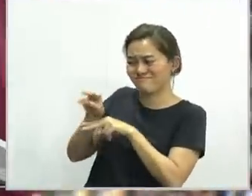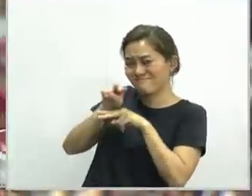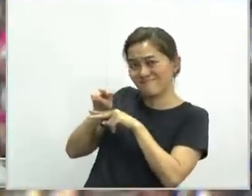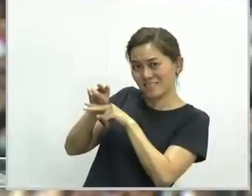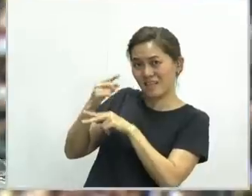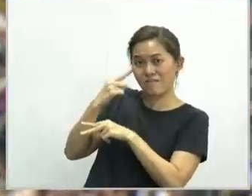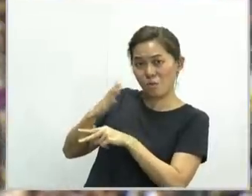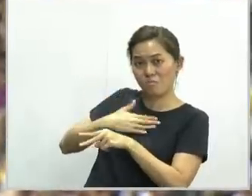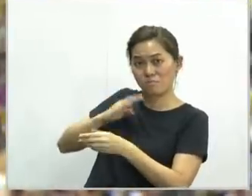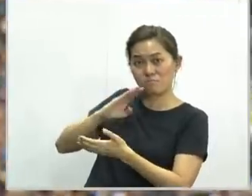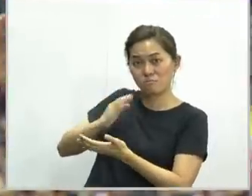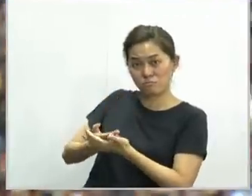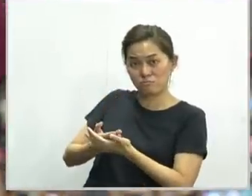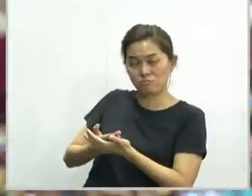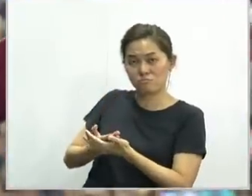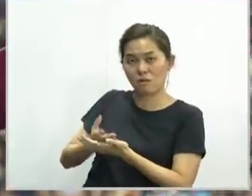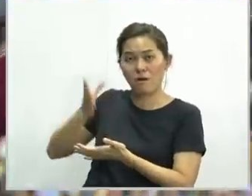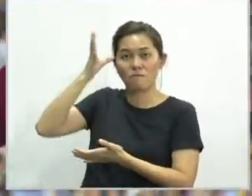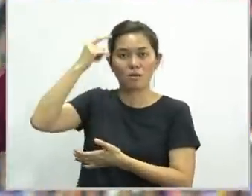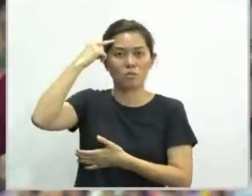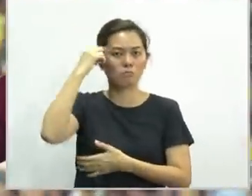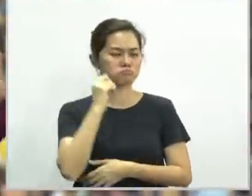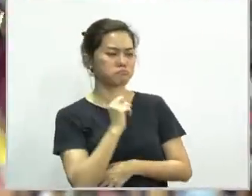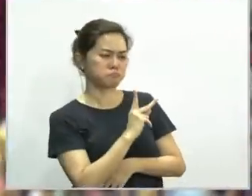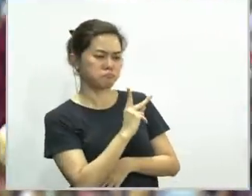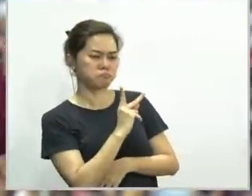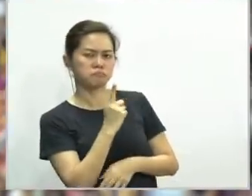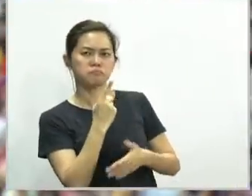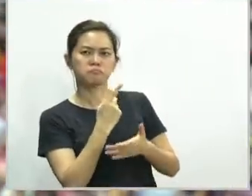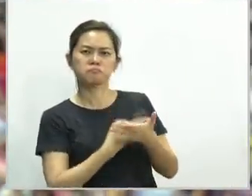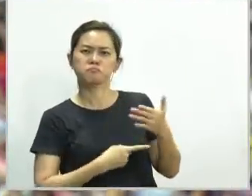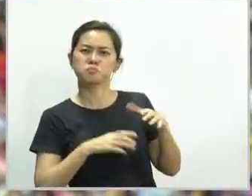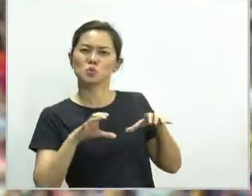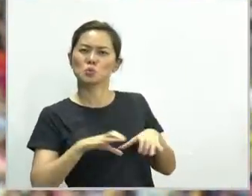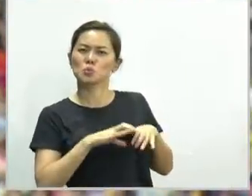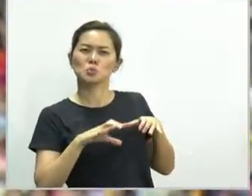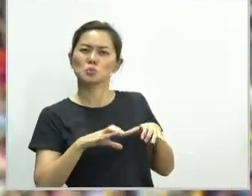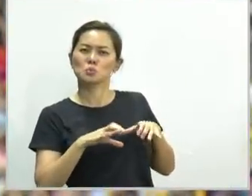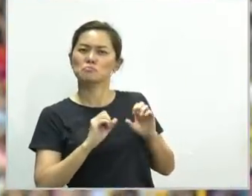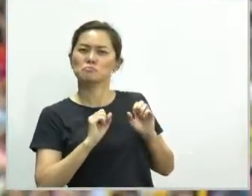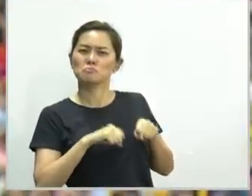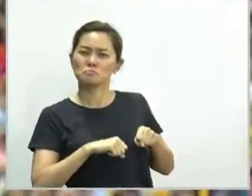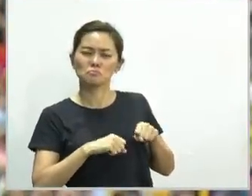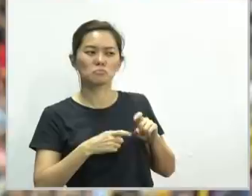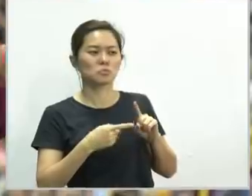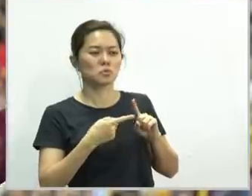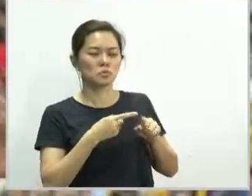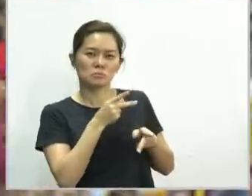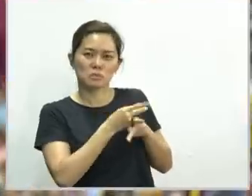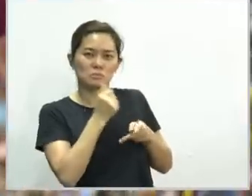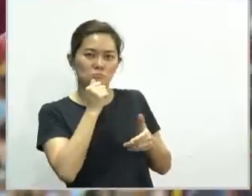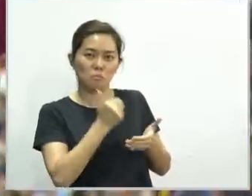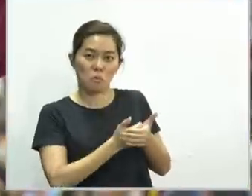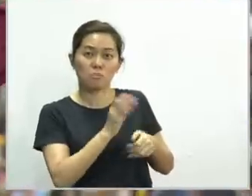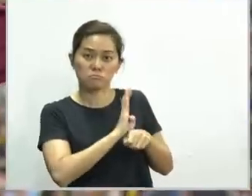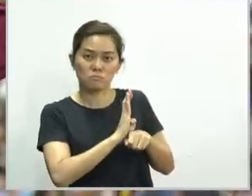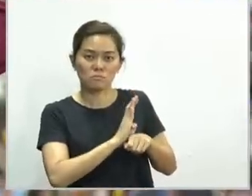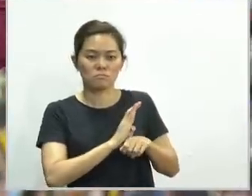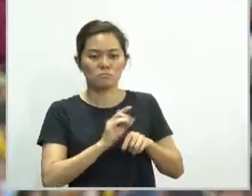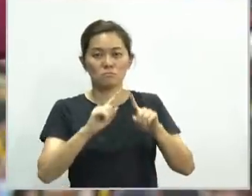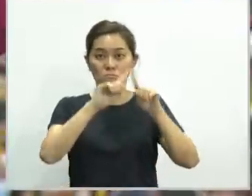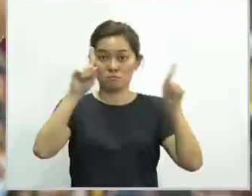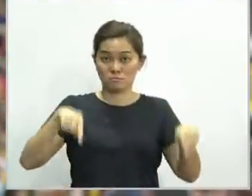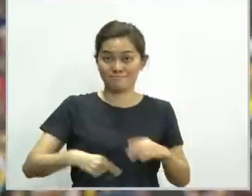okay. He thought, what could he do to occupy his daughter? He's flicking through a